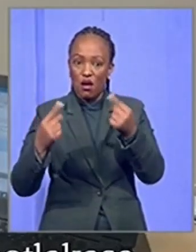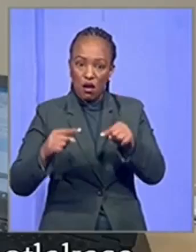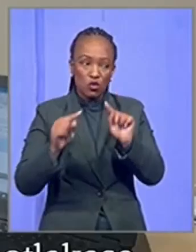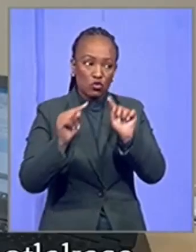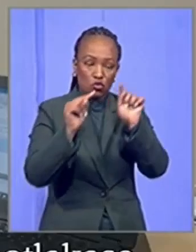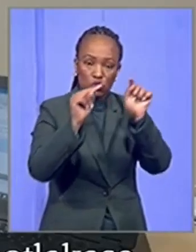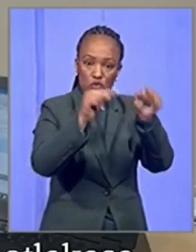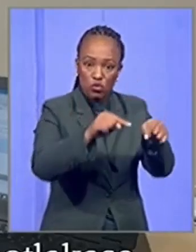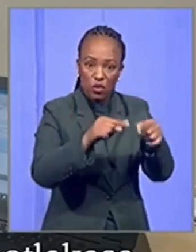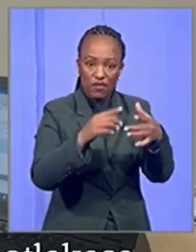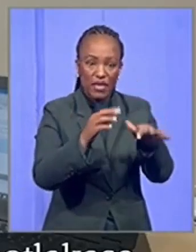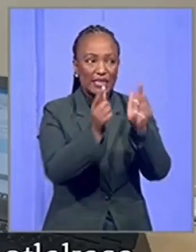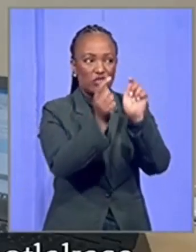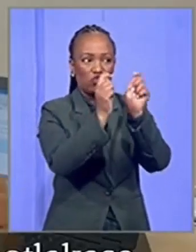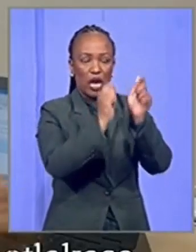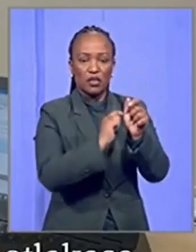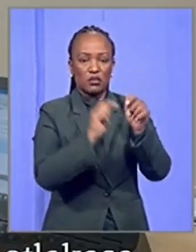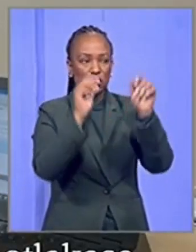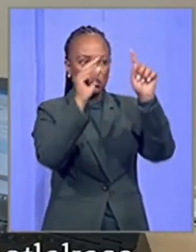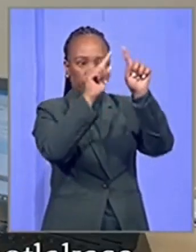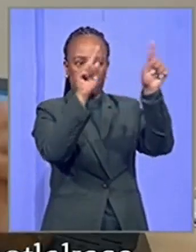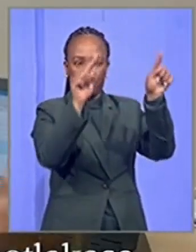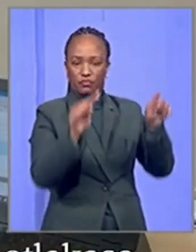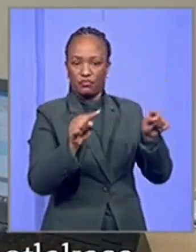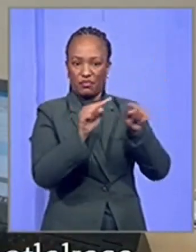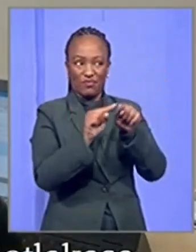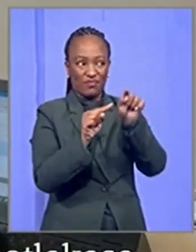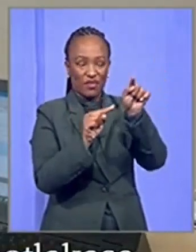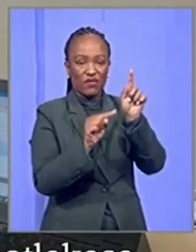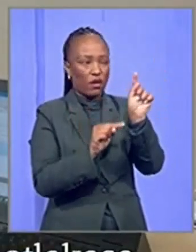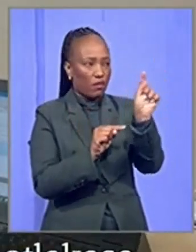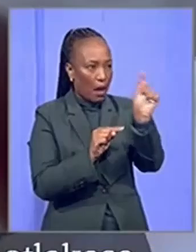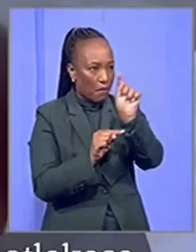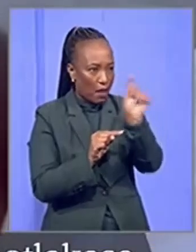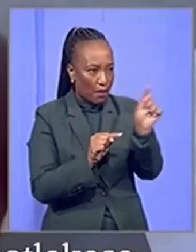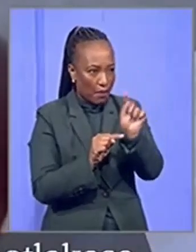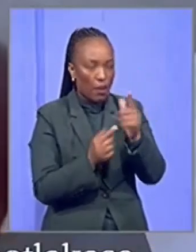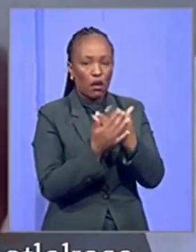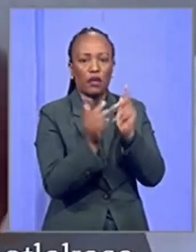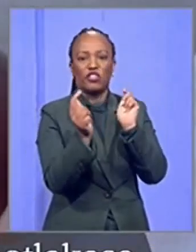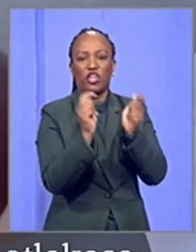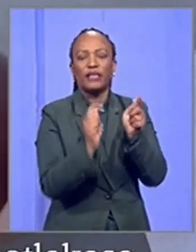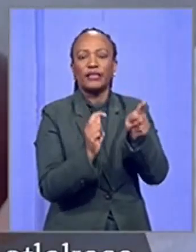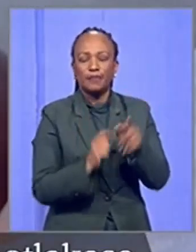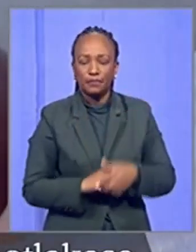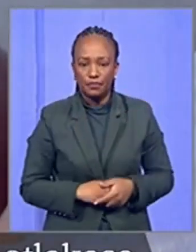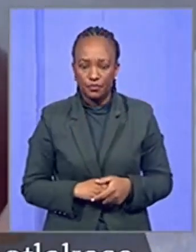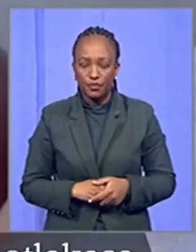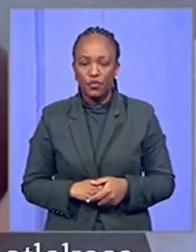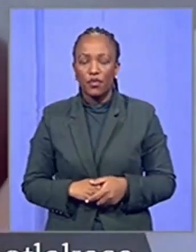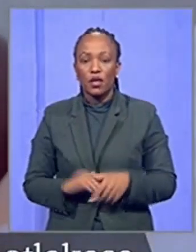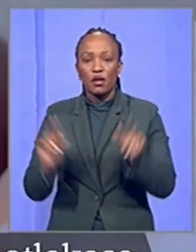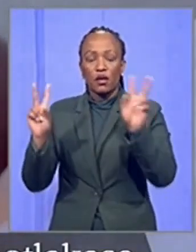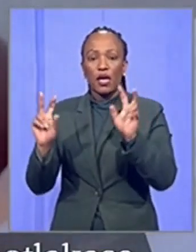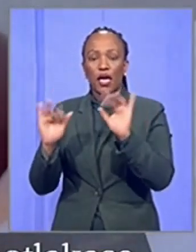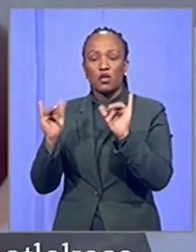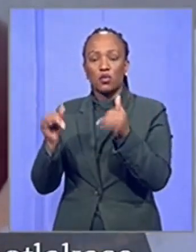mmitara ola wa gagwe gore o kgone o amogela di-kitchen token tšela. Eskom e tiišeleditše gore kgato ye ya go